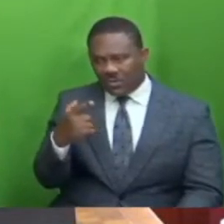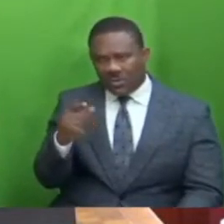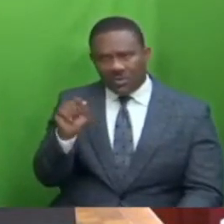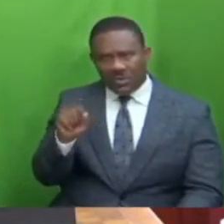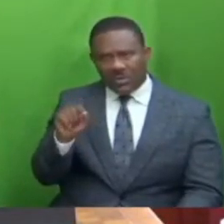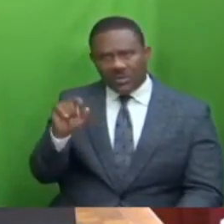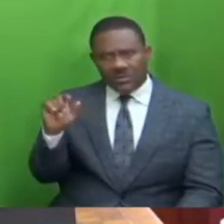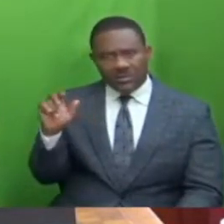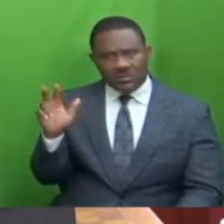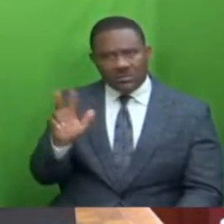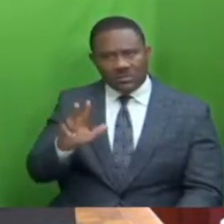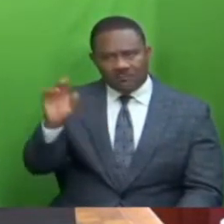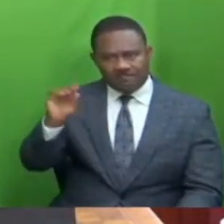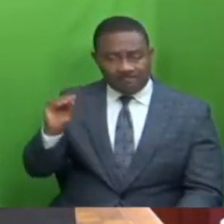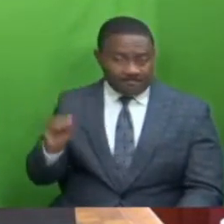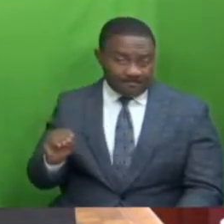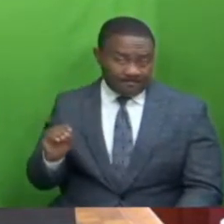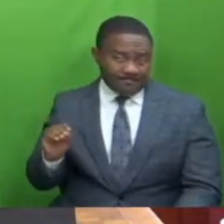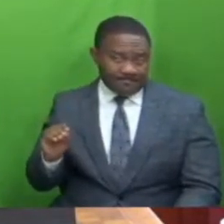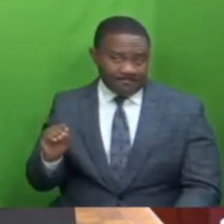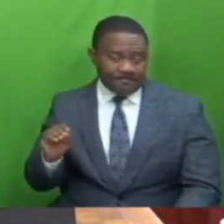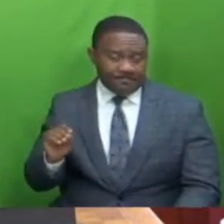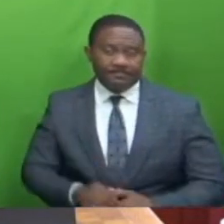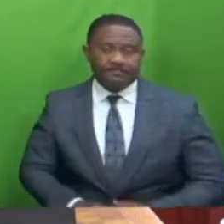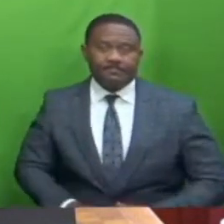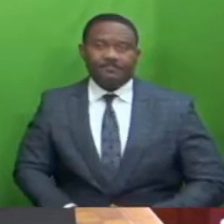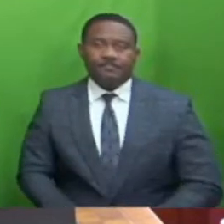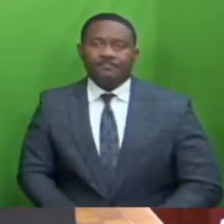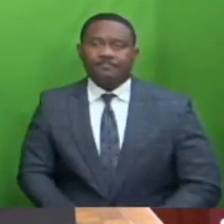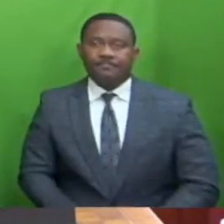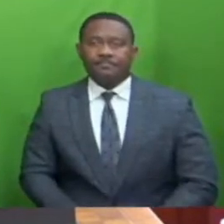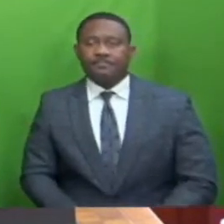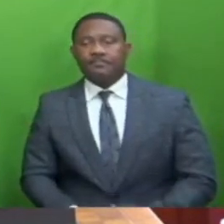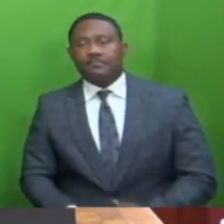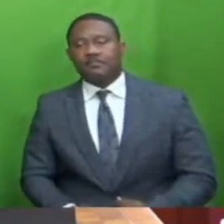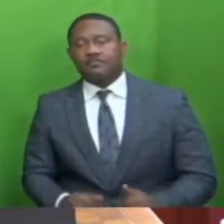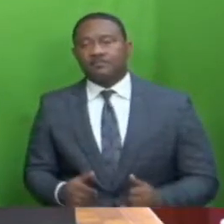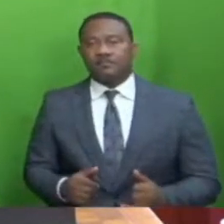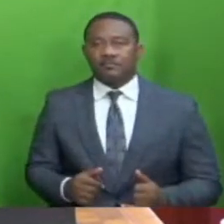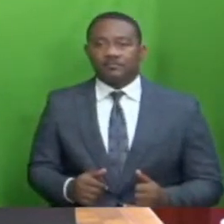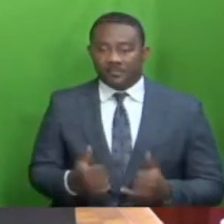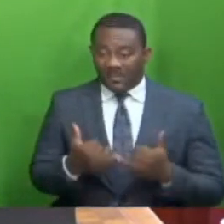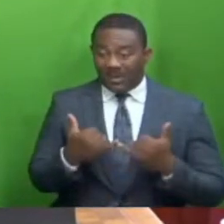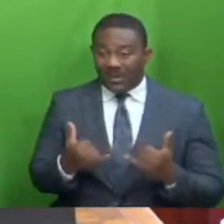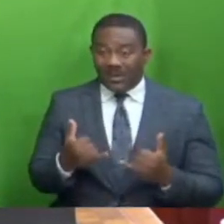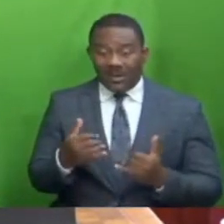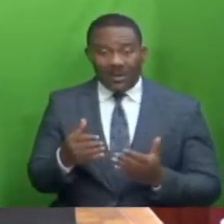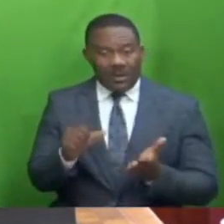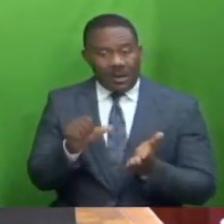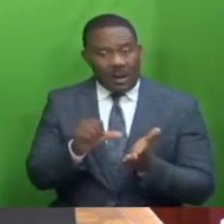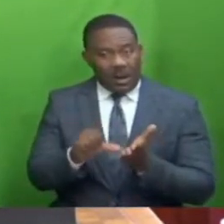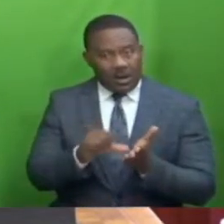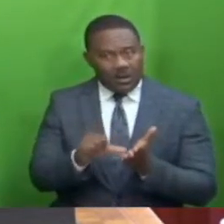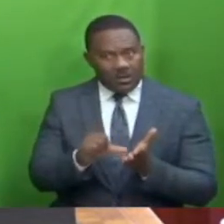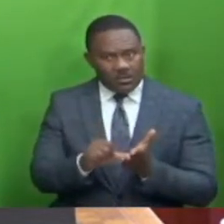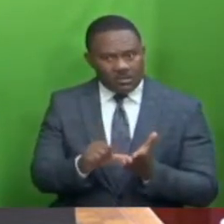and 25.3% fall in prices. Current accounts recorded a provisional surplus